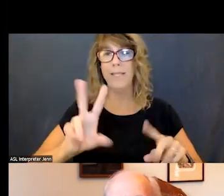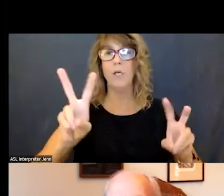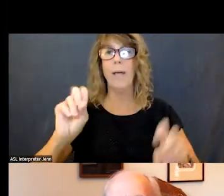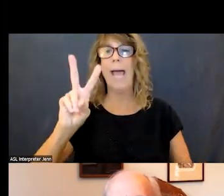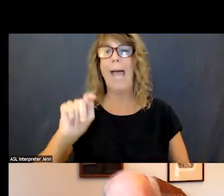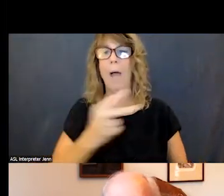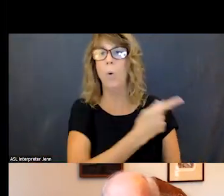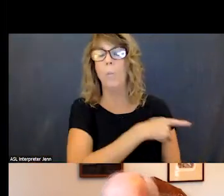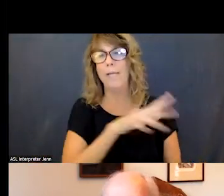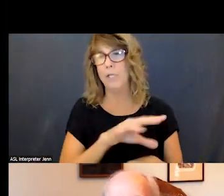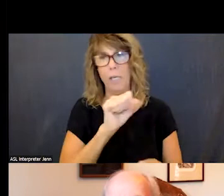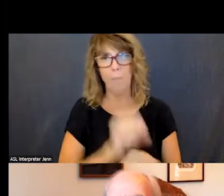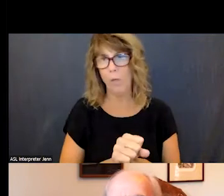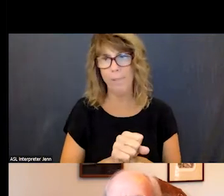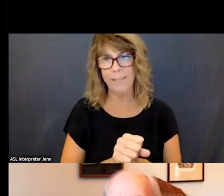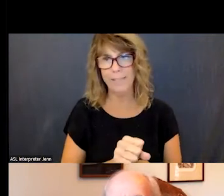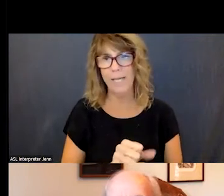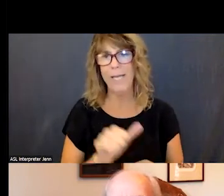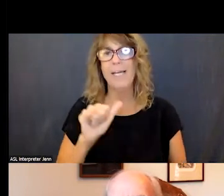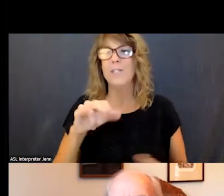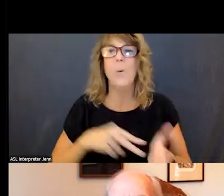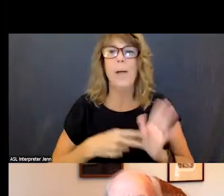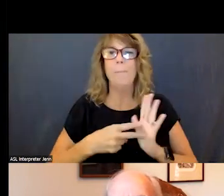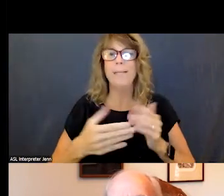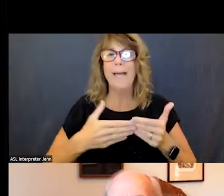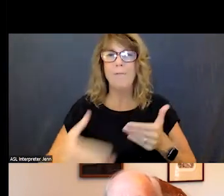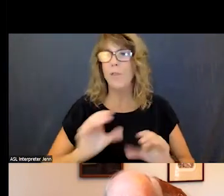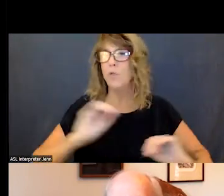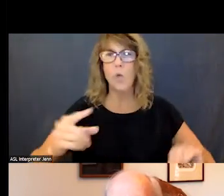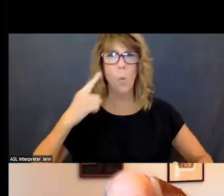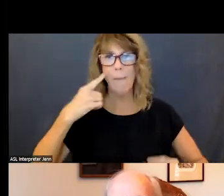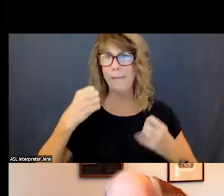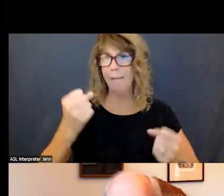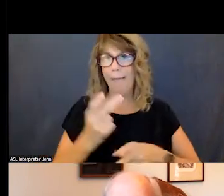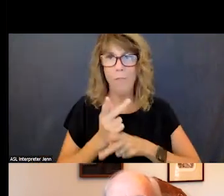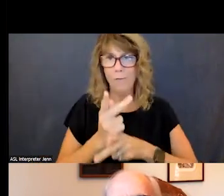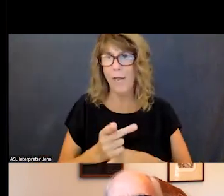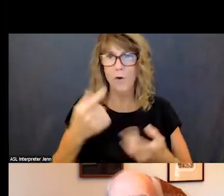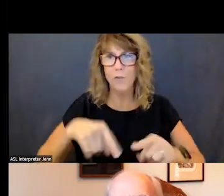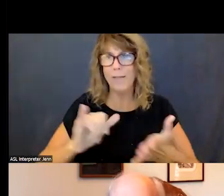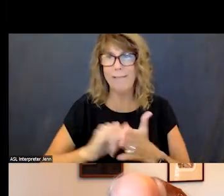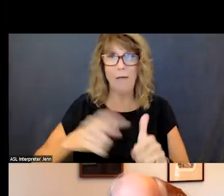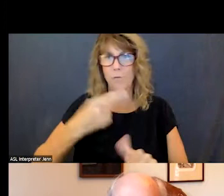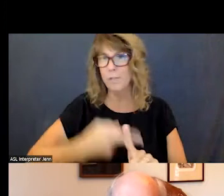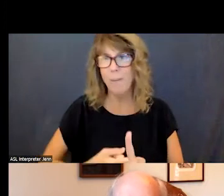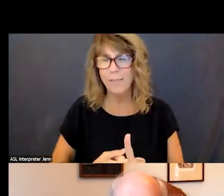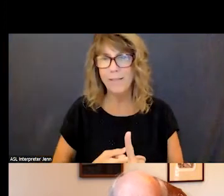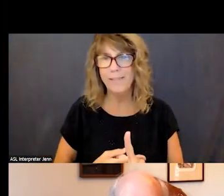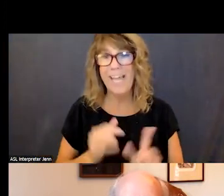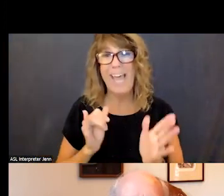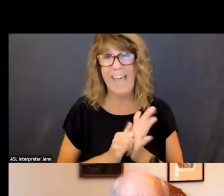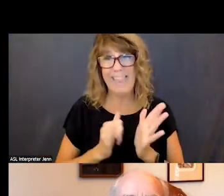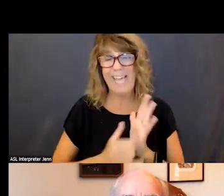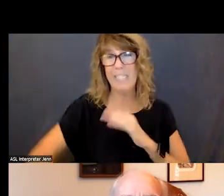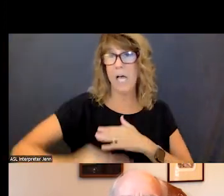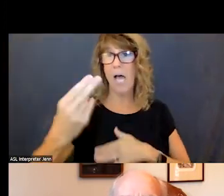outpatient appointments. So if they receive no mental health care at all during the first month, and that's the highest risk